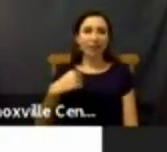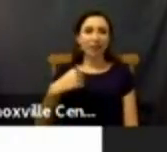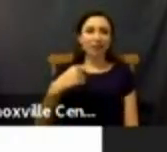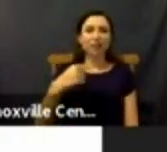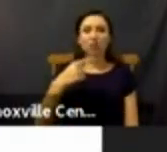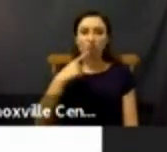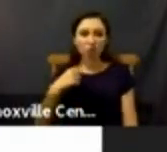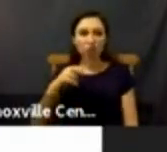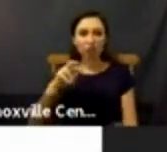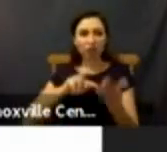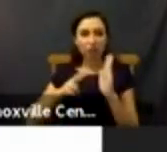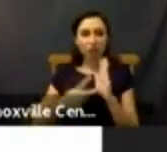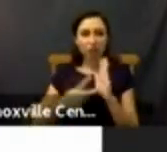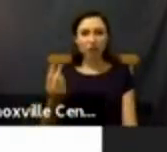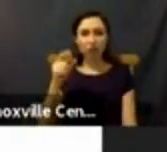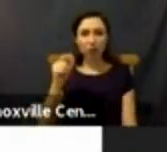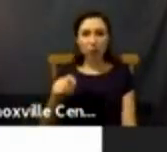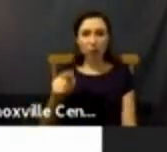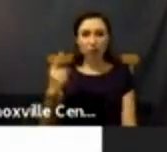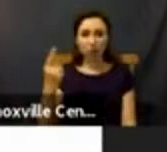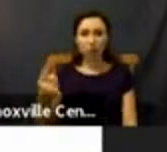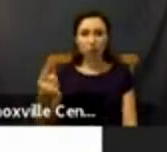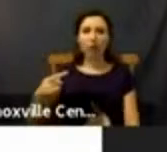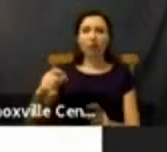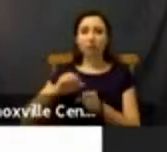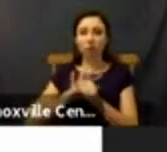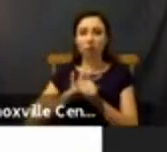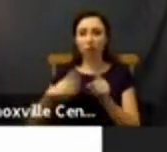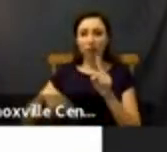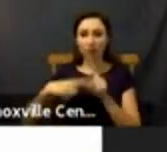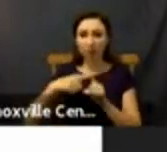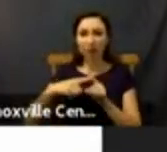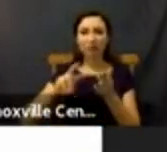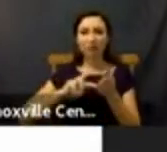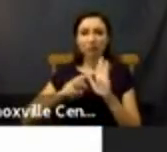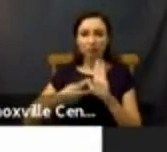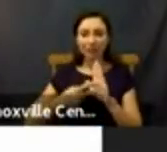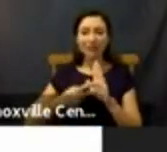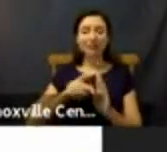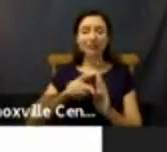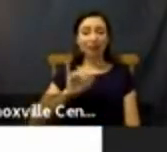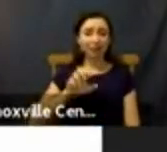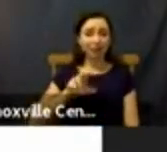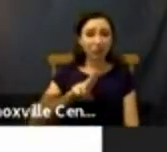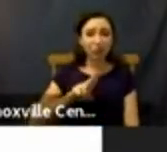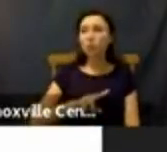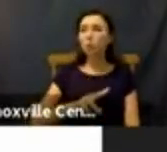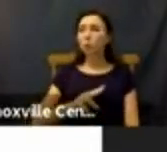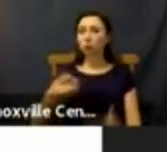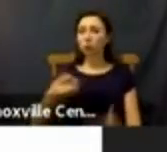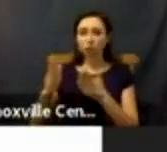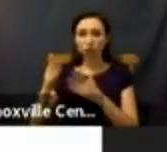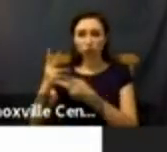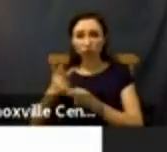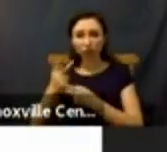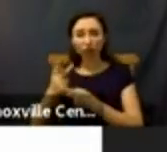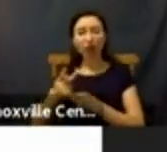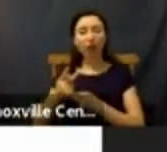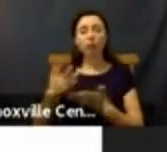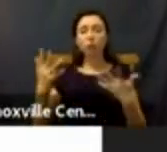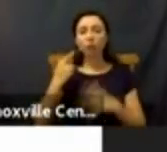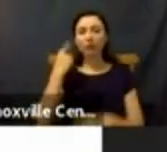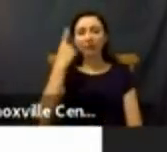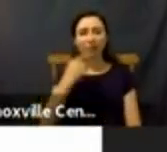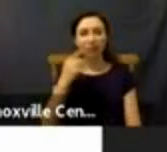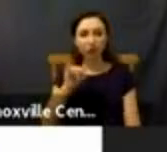and I'm assuming these are acute care, ICU combination. What does that, in practical terms, what does that look